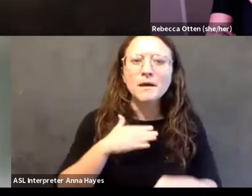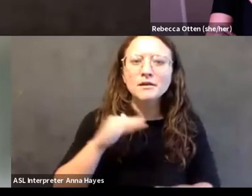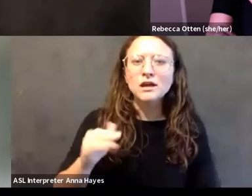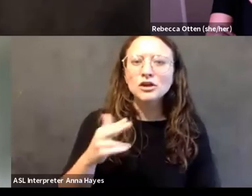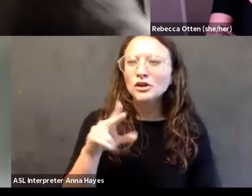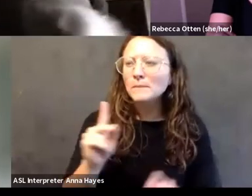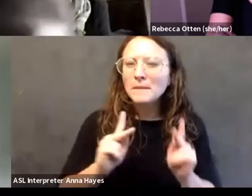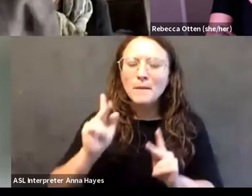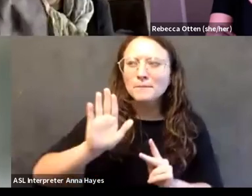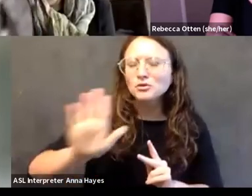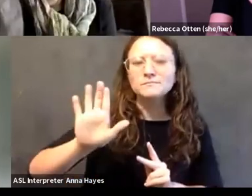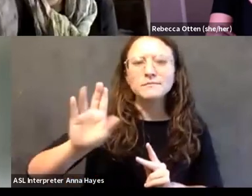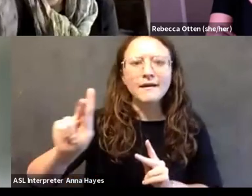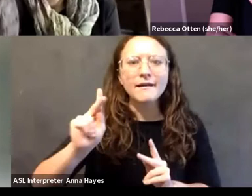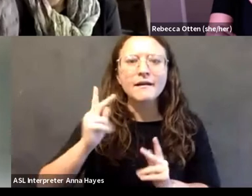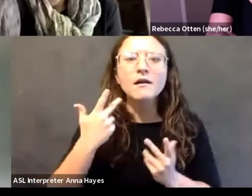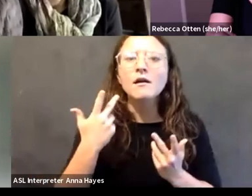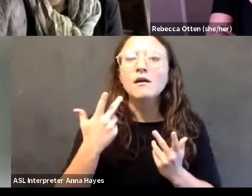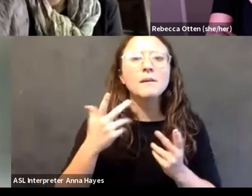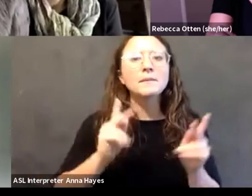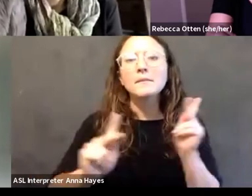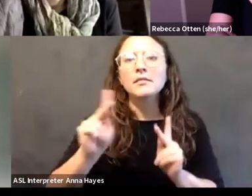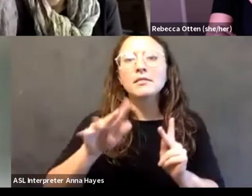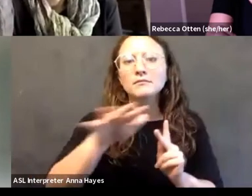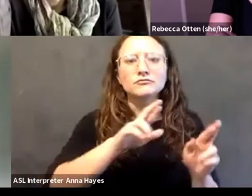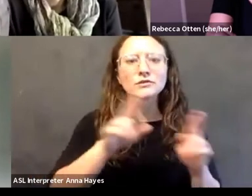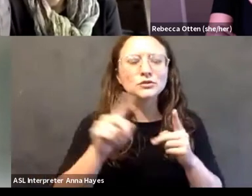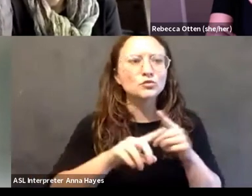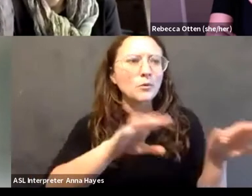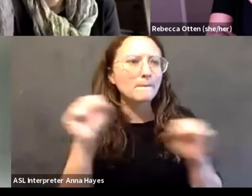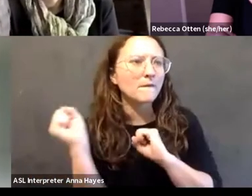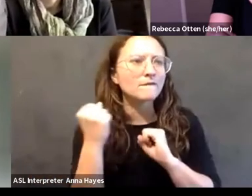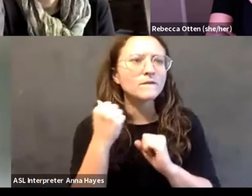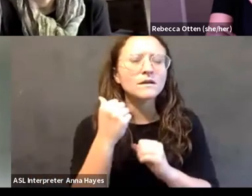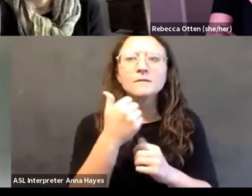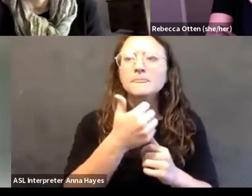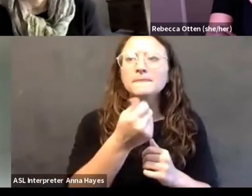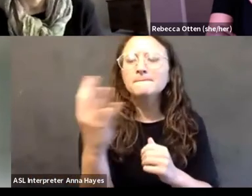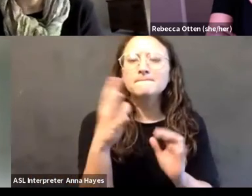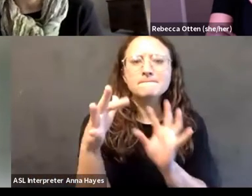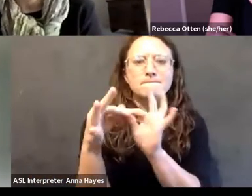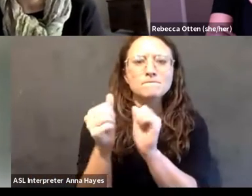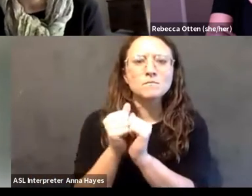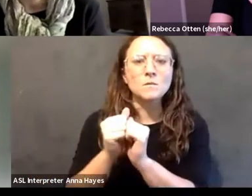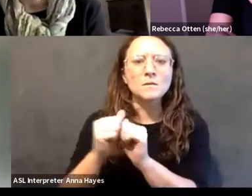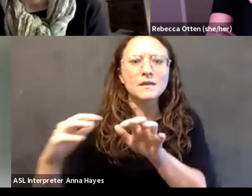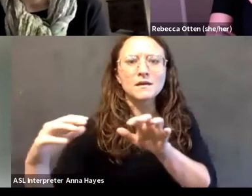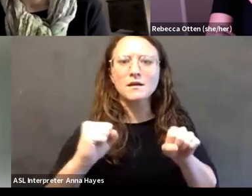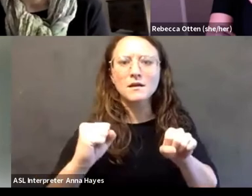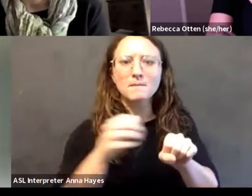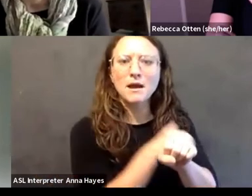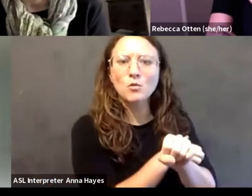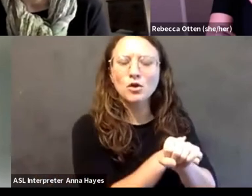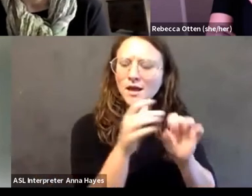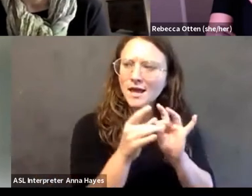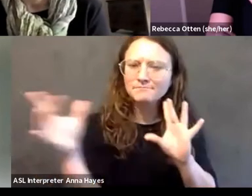you know, Edson talked about like removing, you know, some of the connection to the colonial powers. That's the space